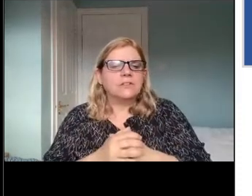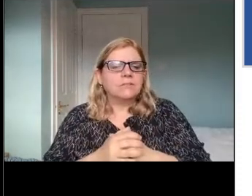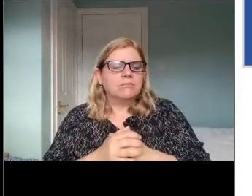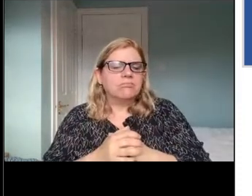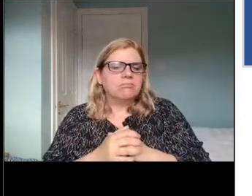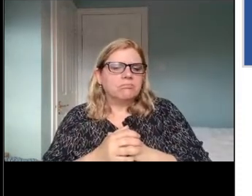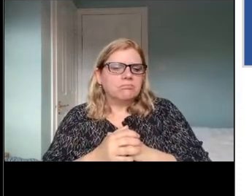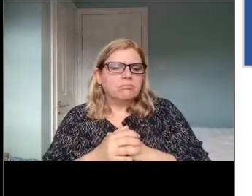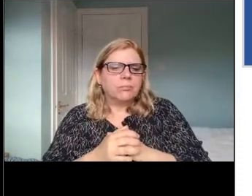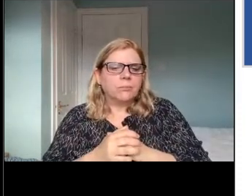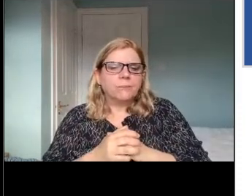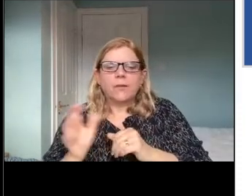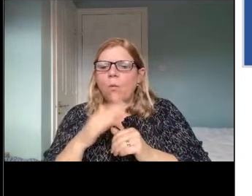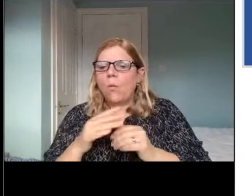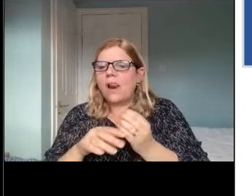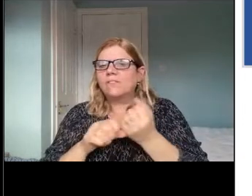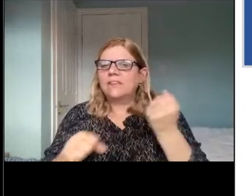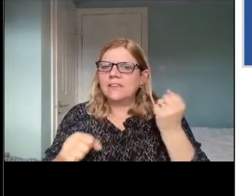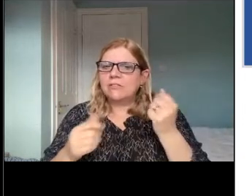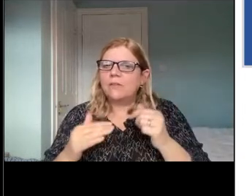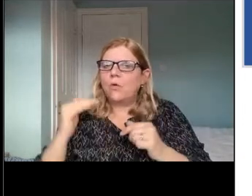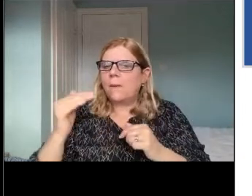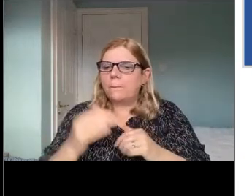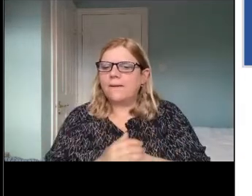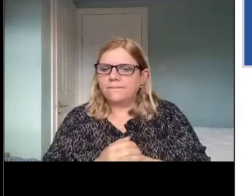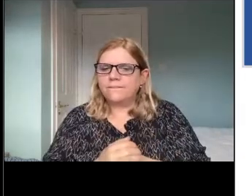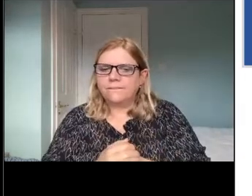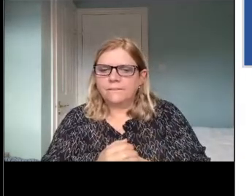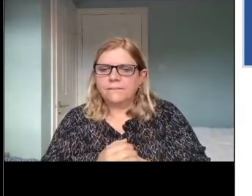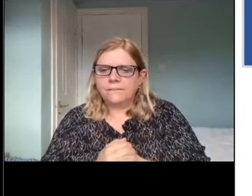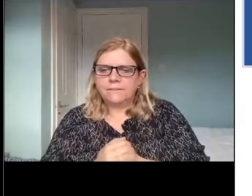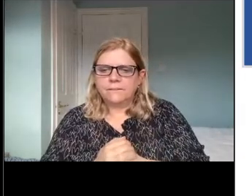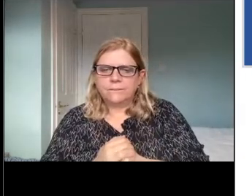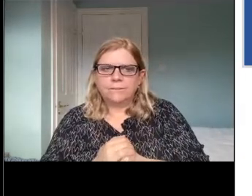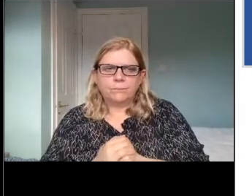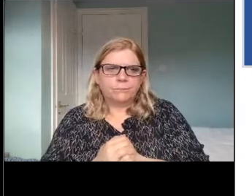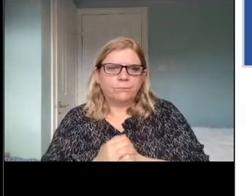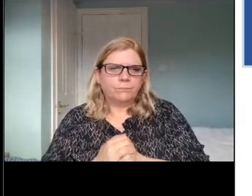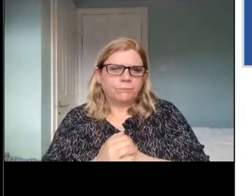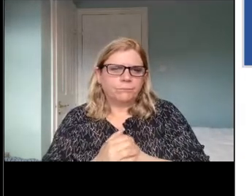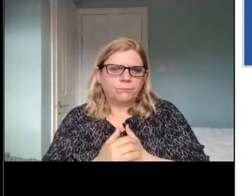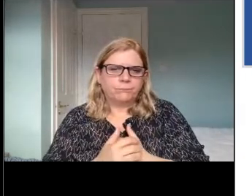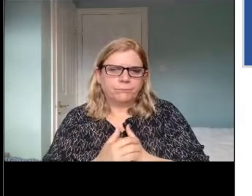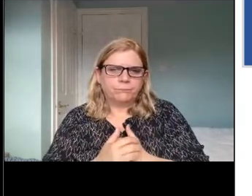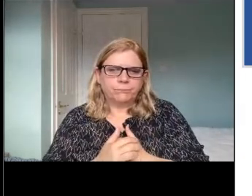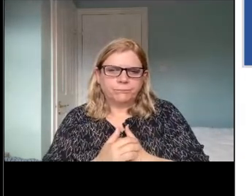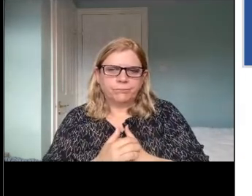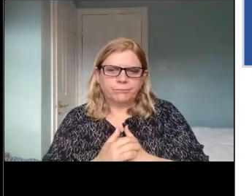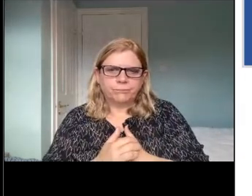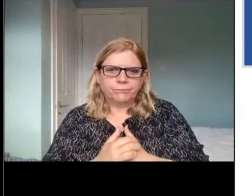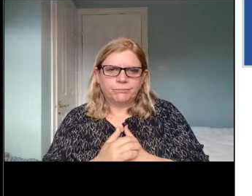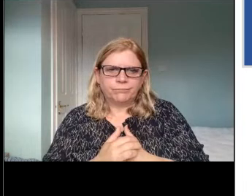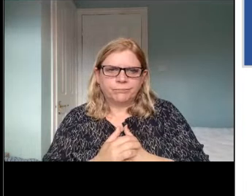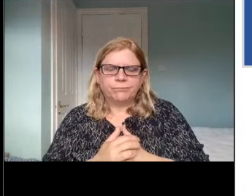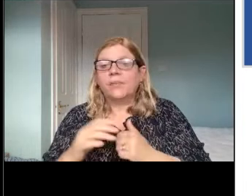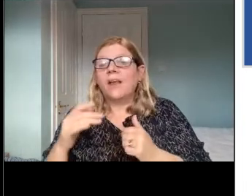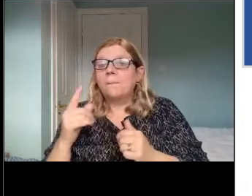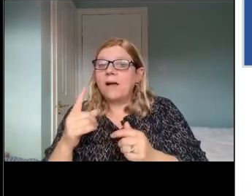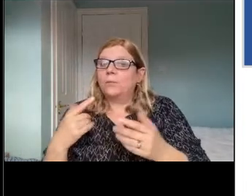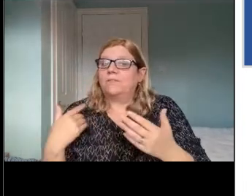So we have scientists, teachers. They all have qualifications, degrees and above, higher